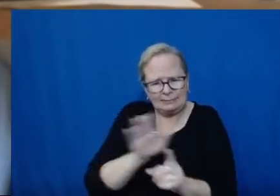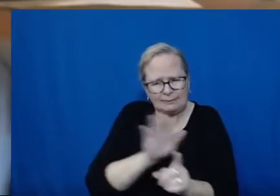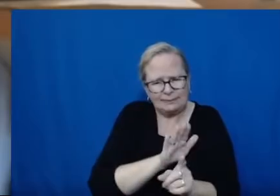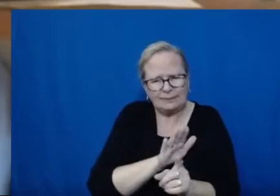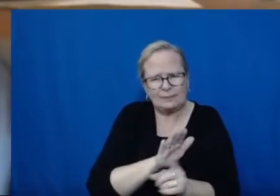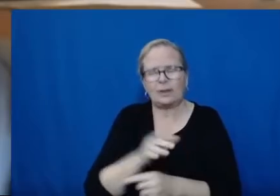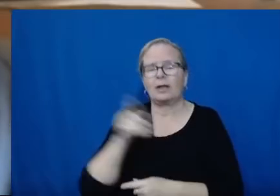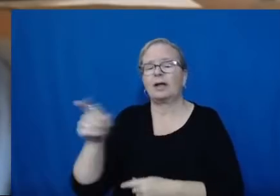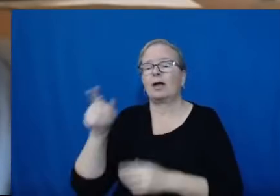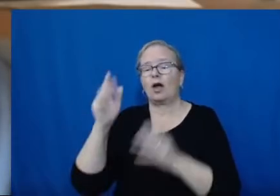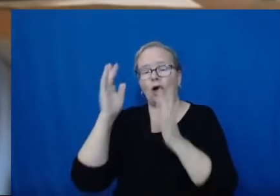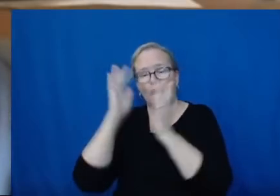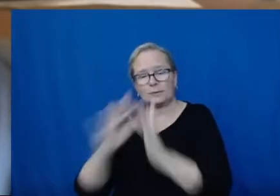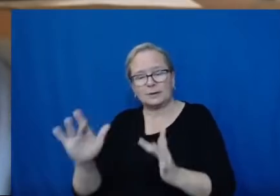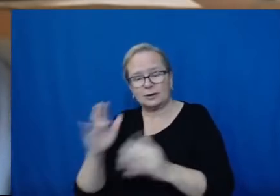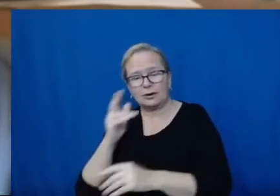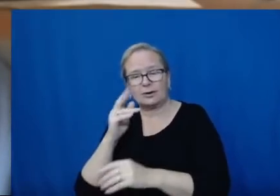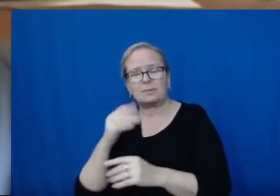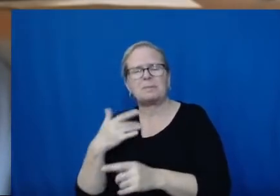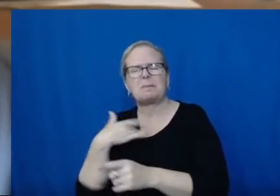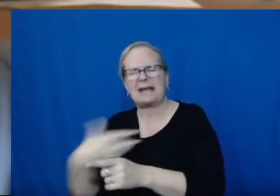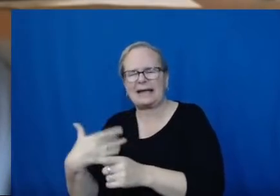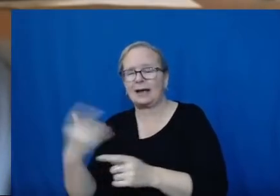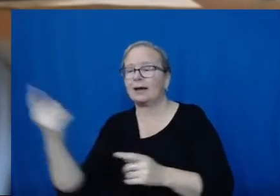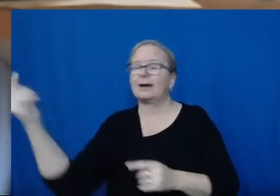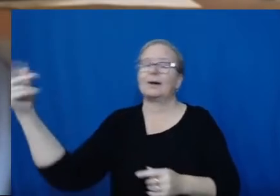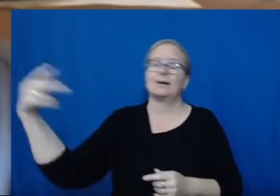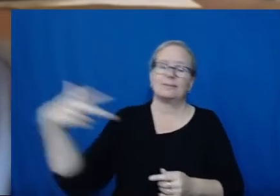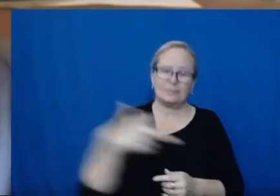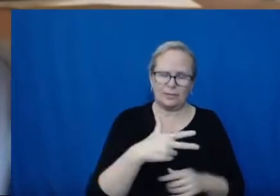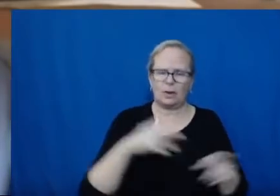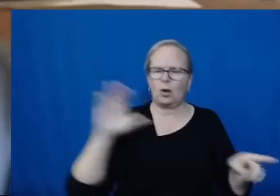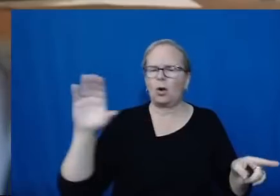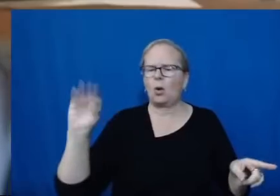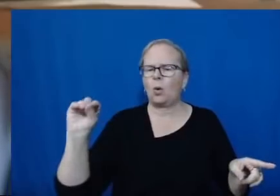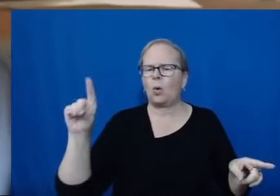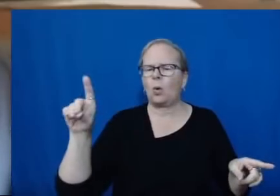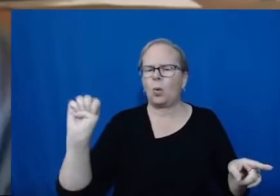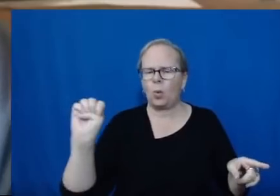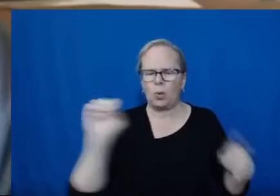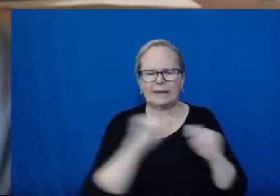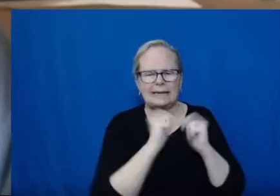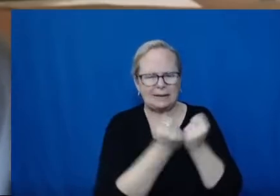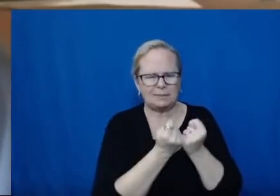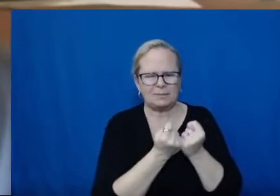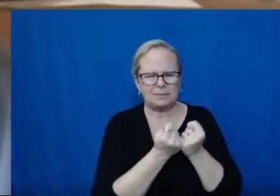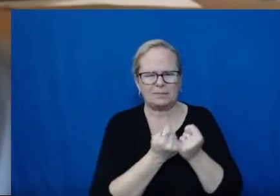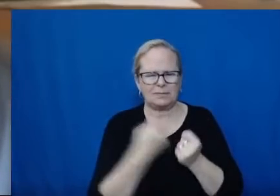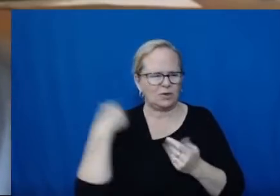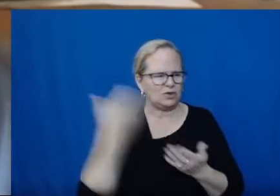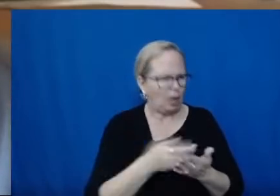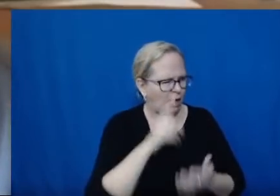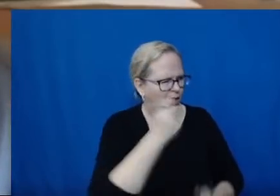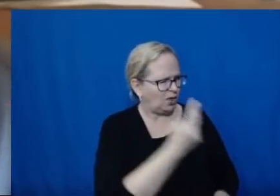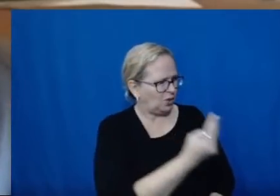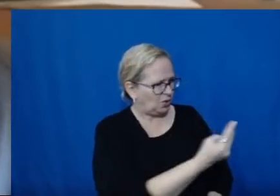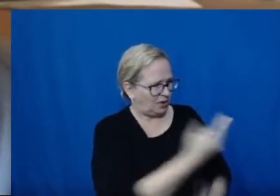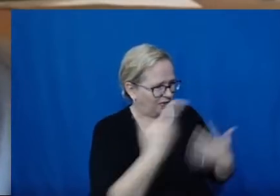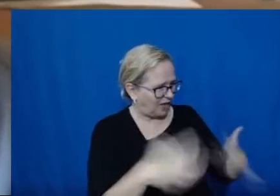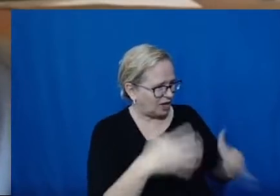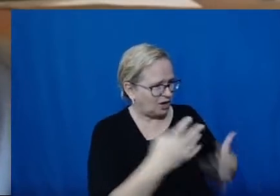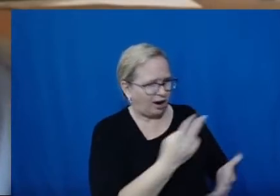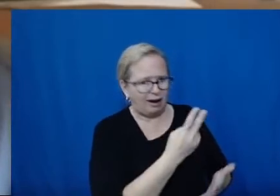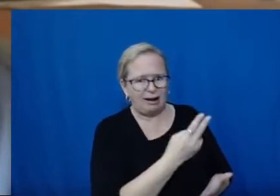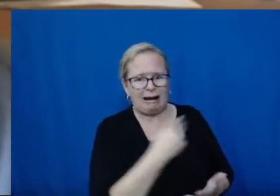Alberta or BC and have them call for the IV team or the code team. We used to laugh that it was only 2 staff members on shift as every team that you would need